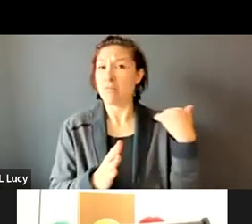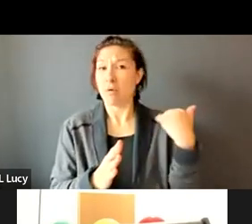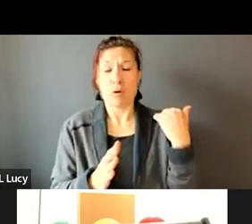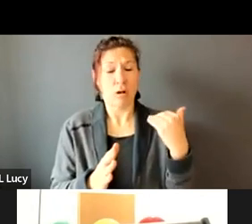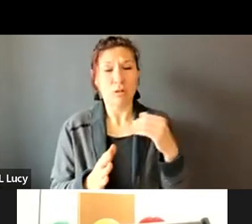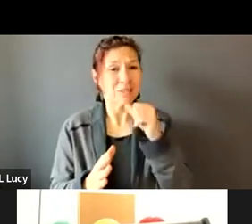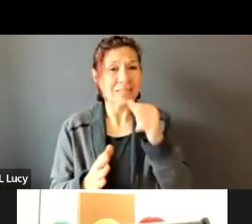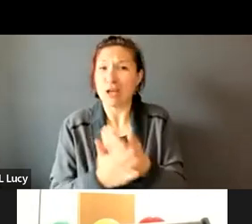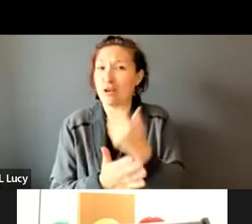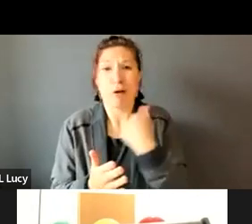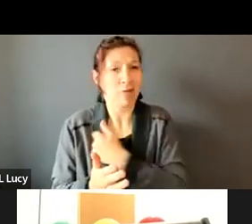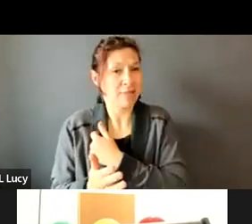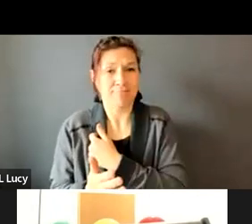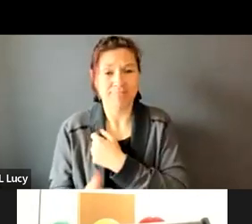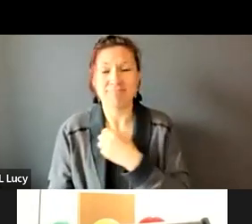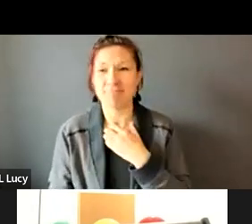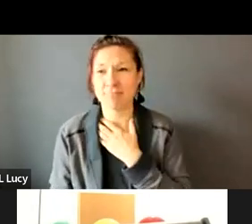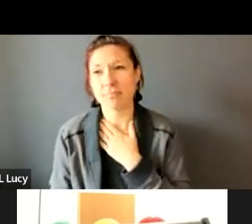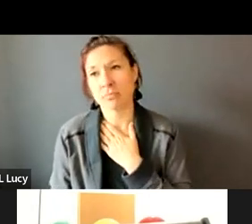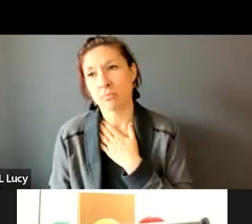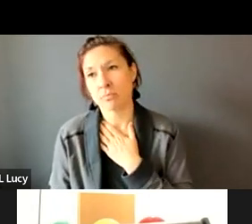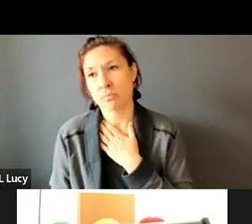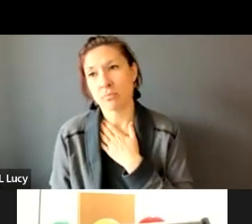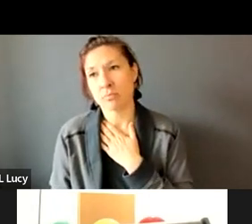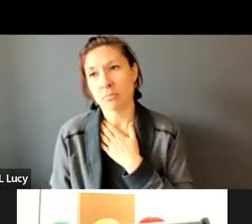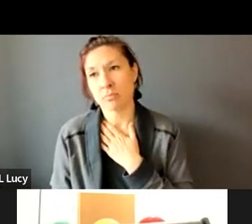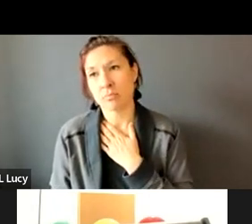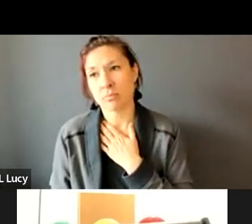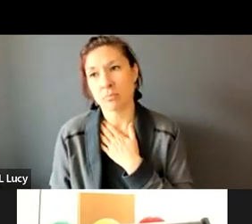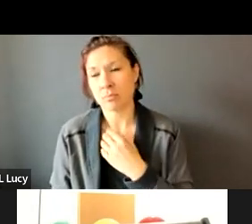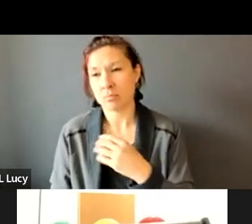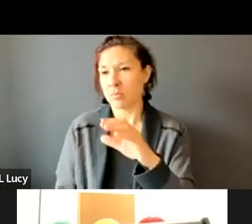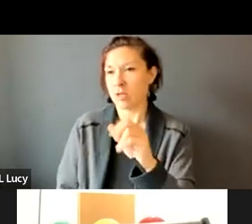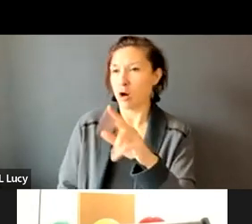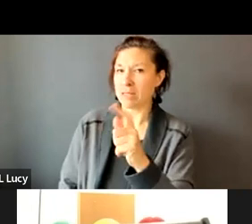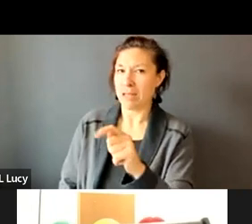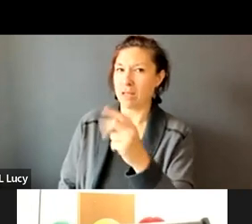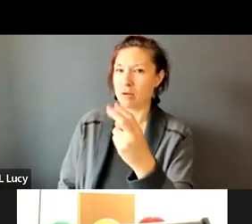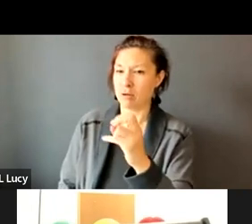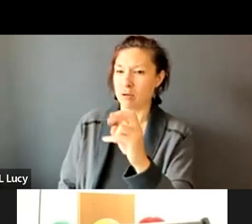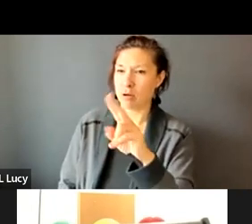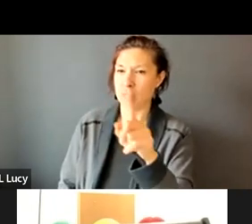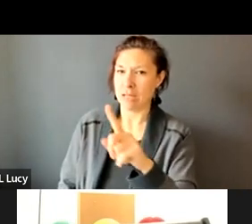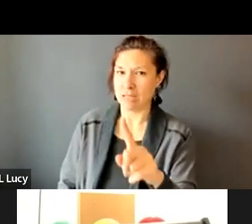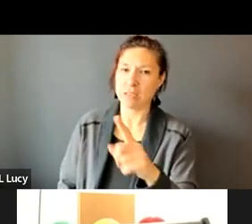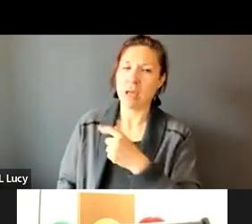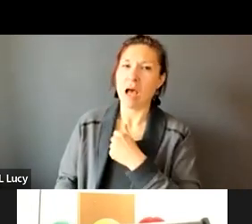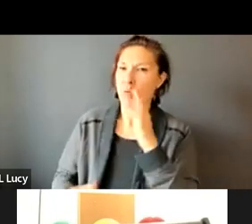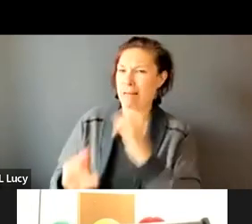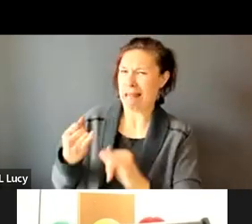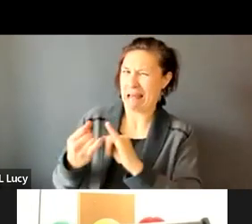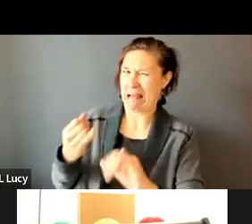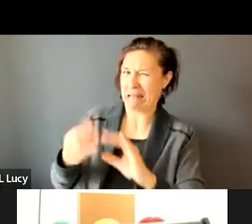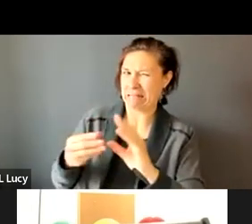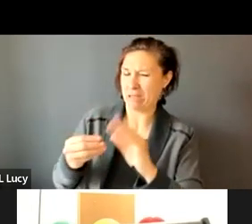years last thing and then I will end my time the I do think for whatever it's worth however this continues